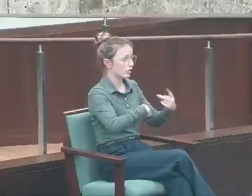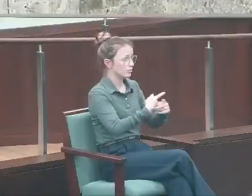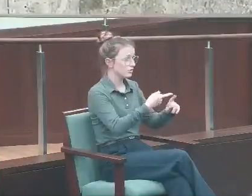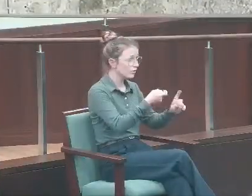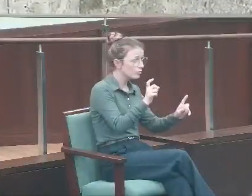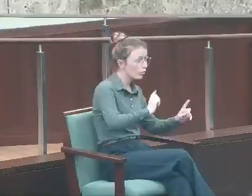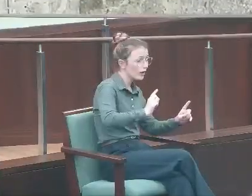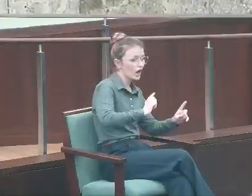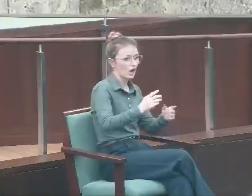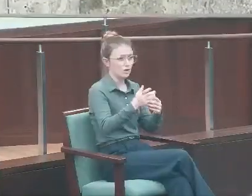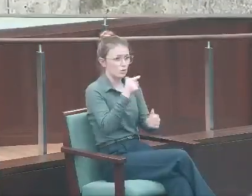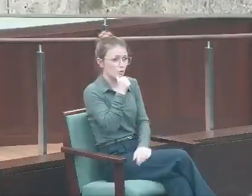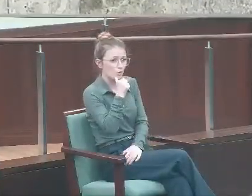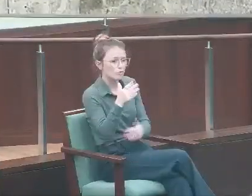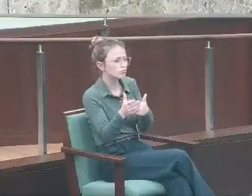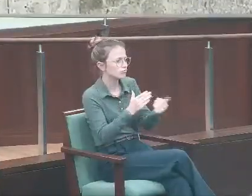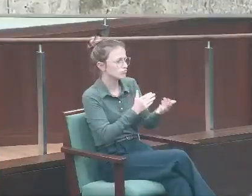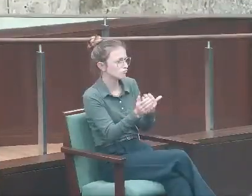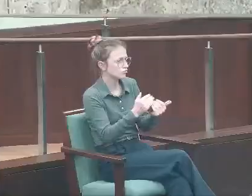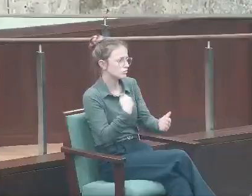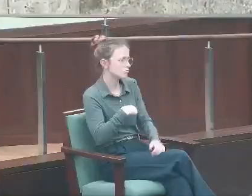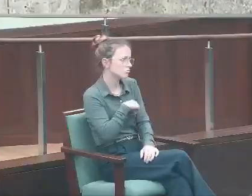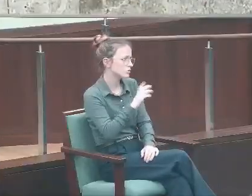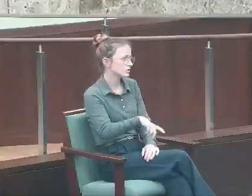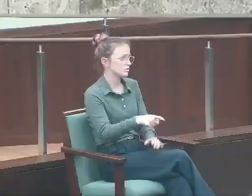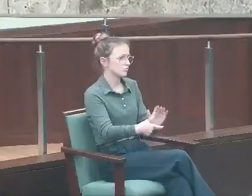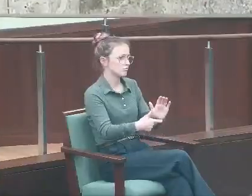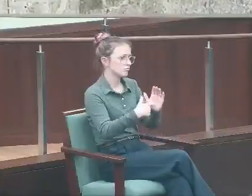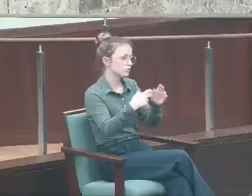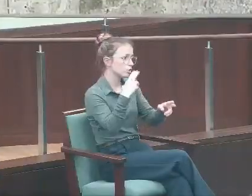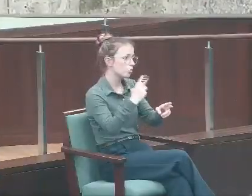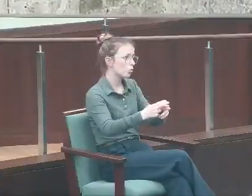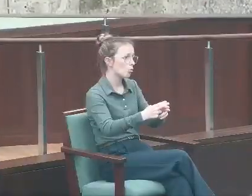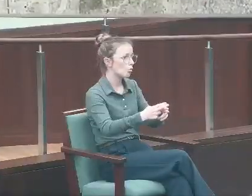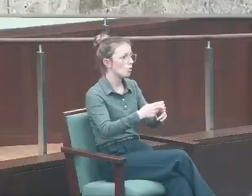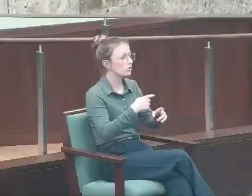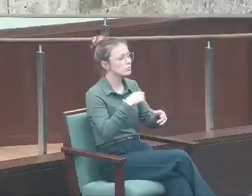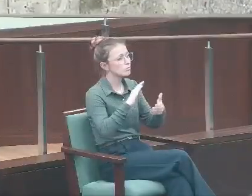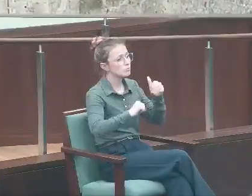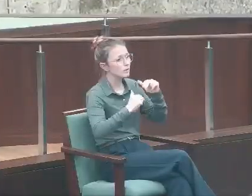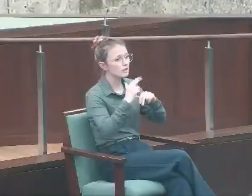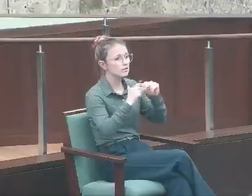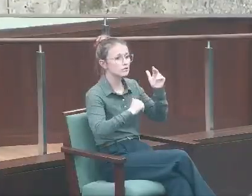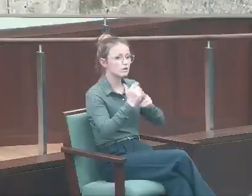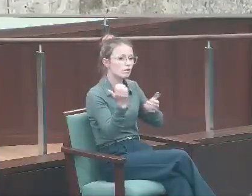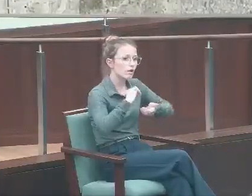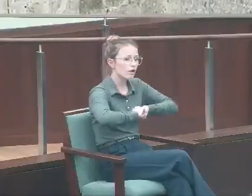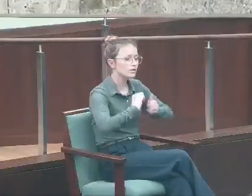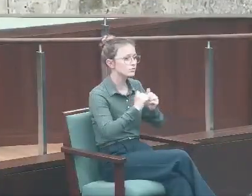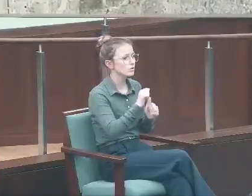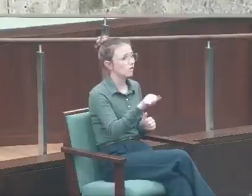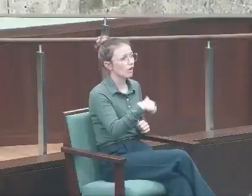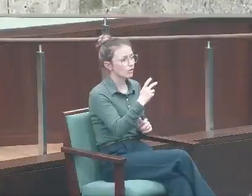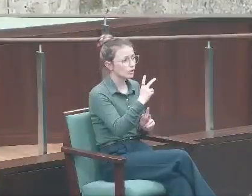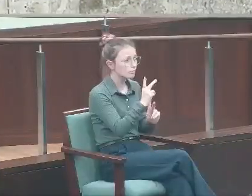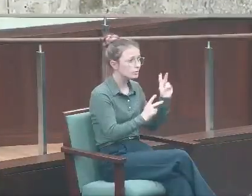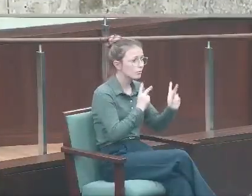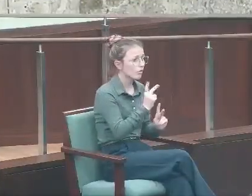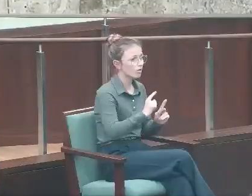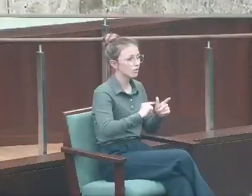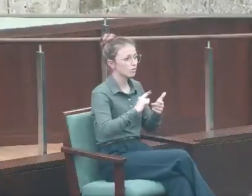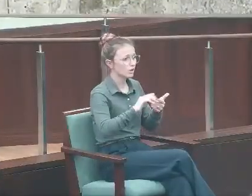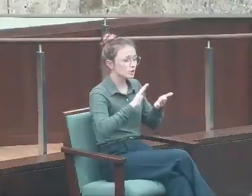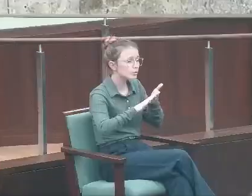it manifests. We must build alliances with other faiths and other cultures and other communities. And we must